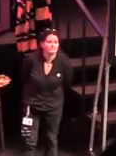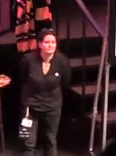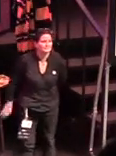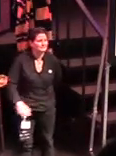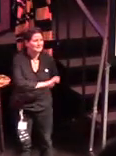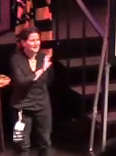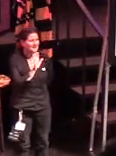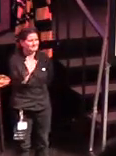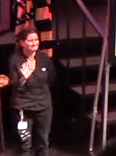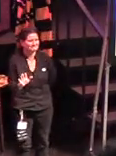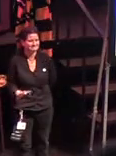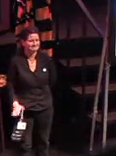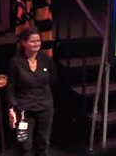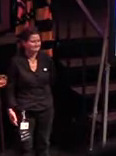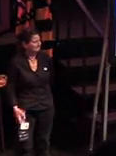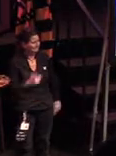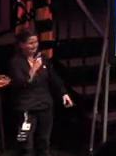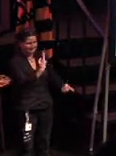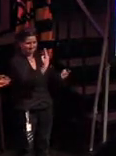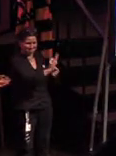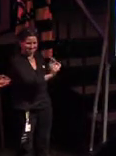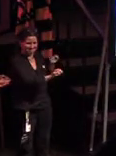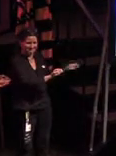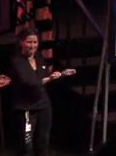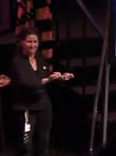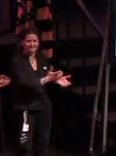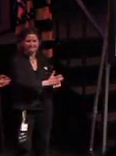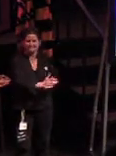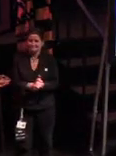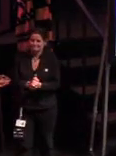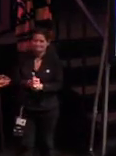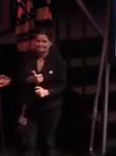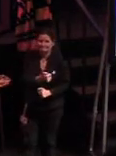Hi. Oh, I think I control it. Like, oh, there we go. Hi.